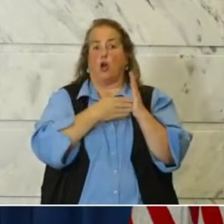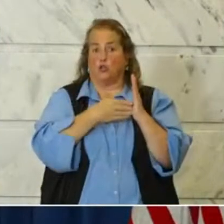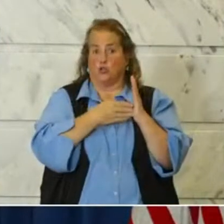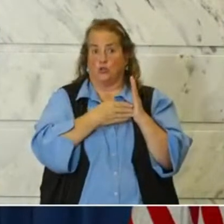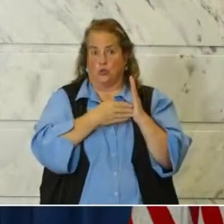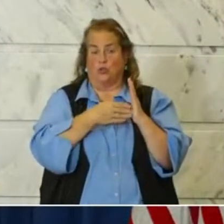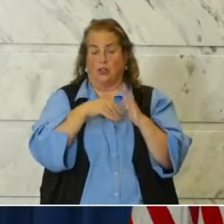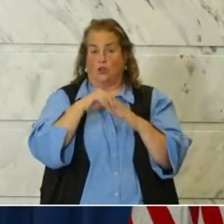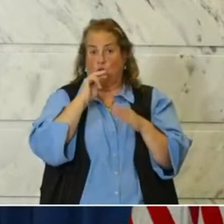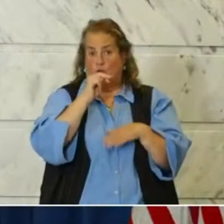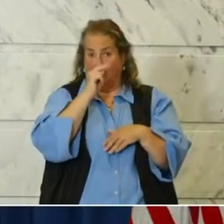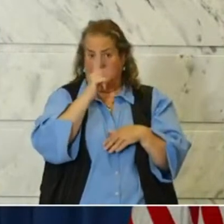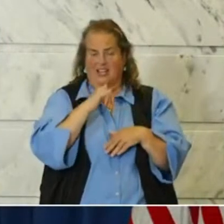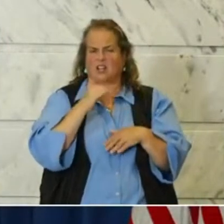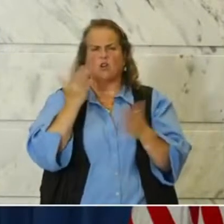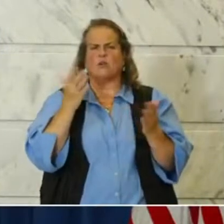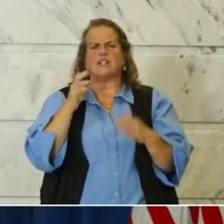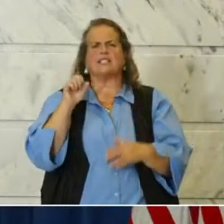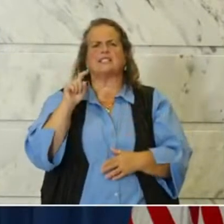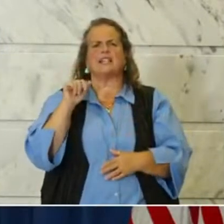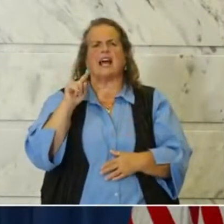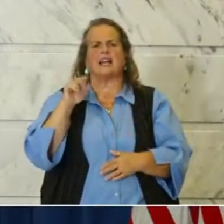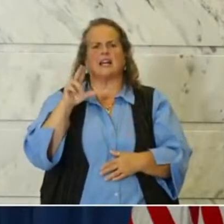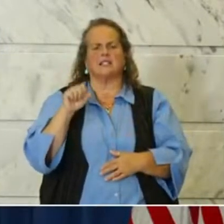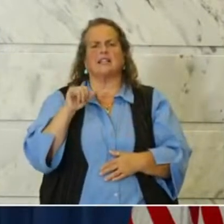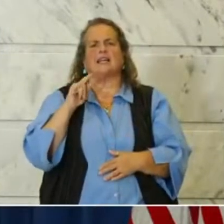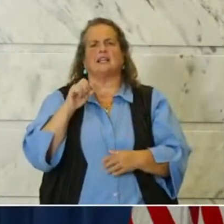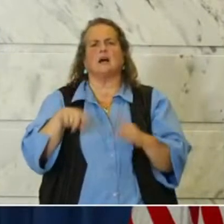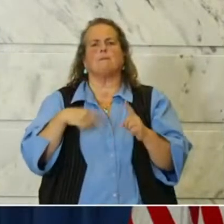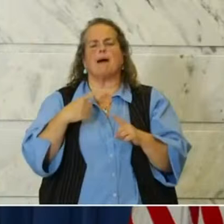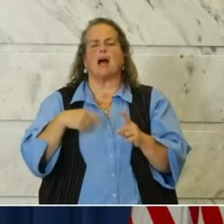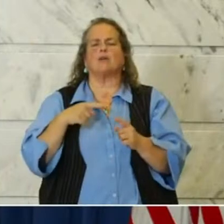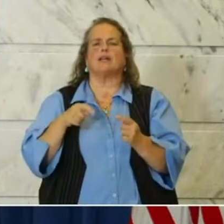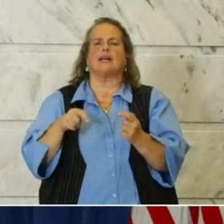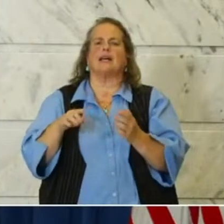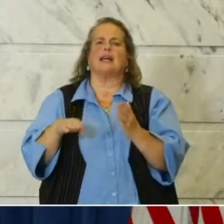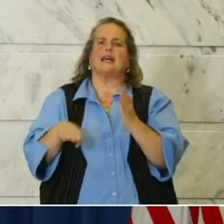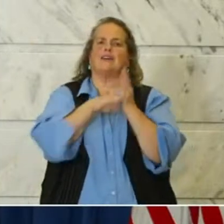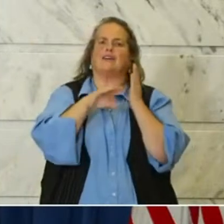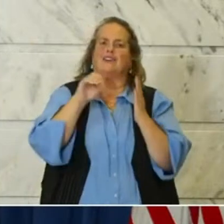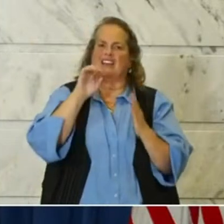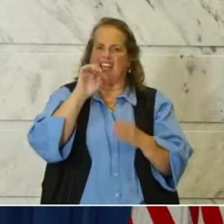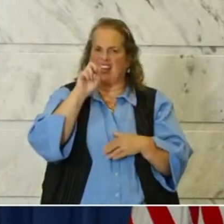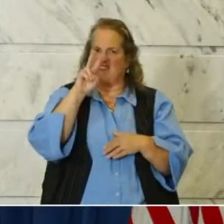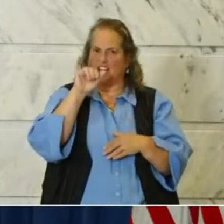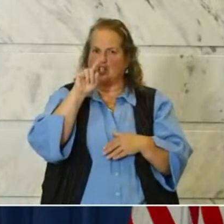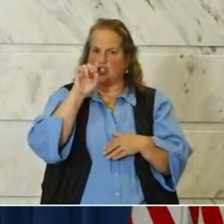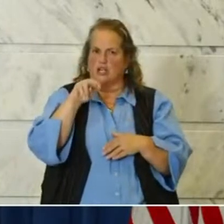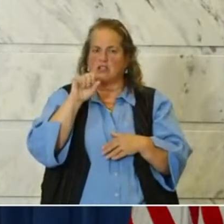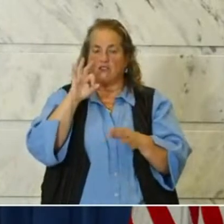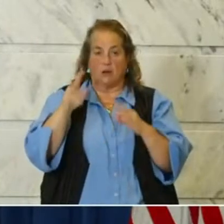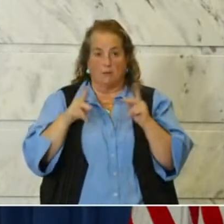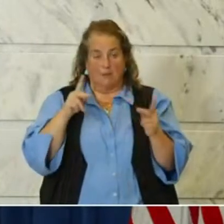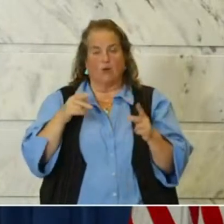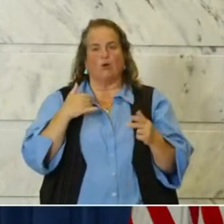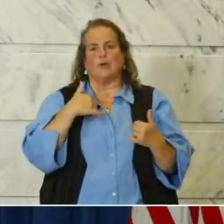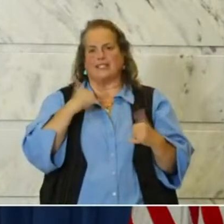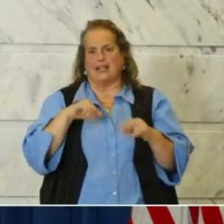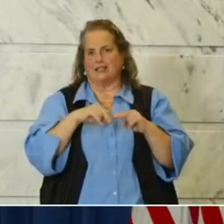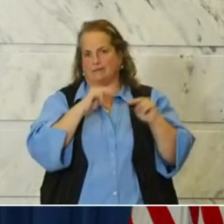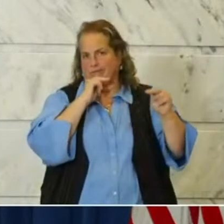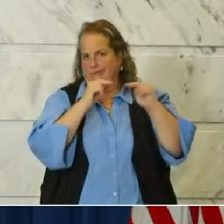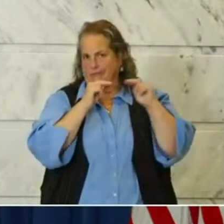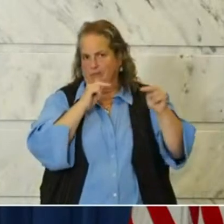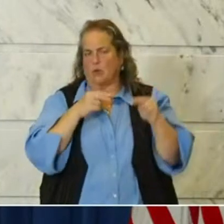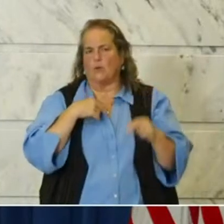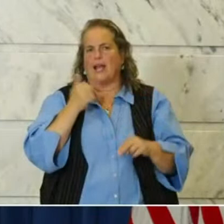the federal lawsuit in northern Kentucky that is on evictions. It is in mediation. We had a long